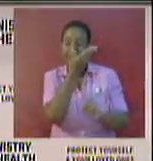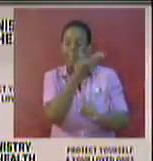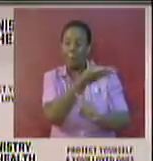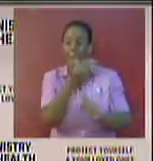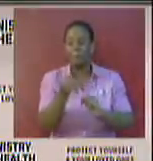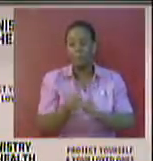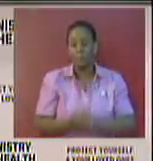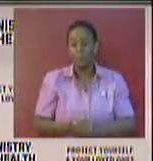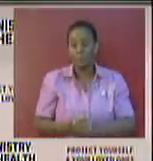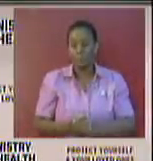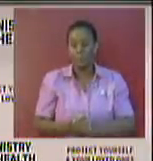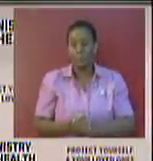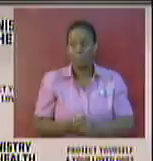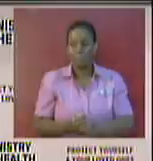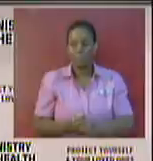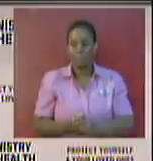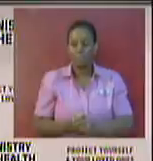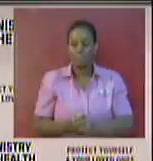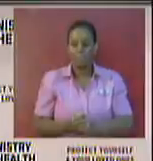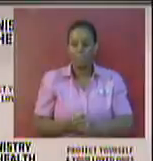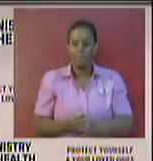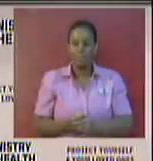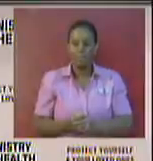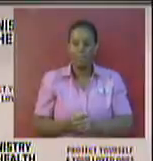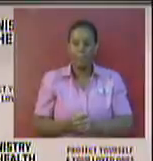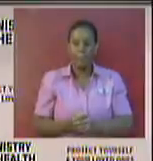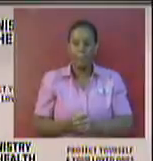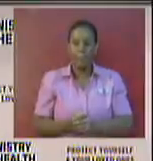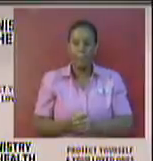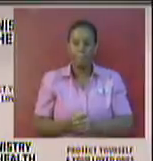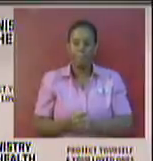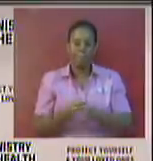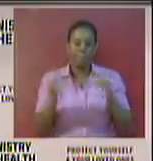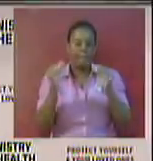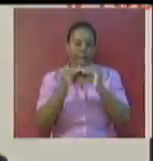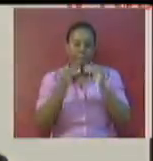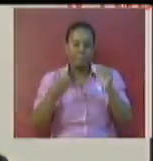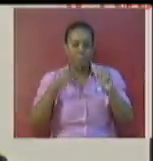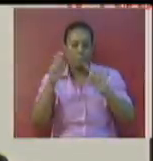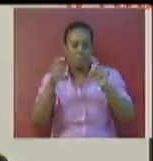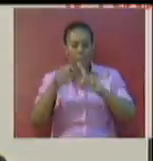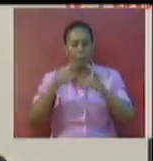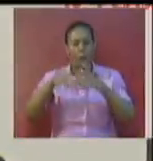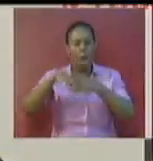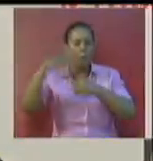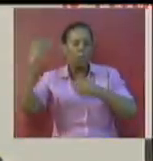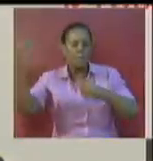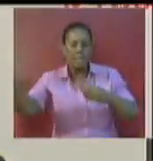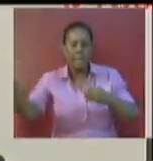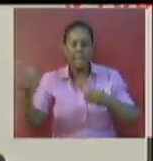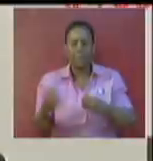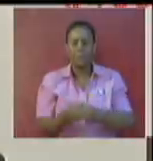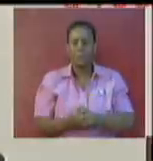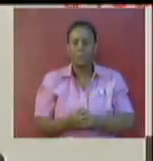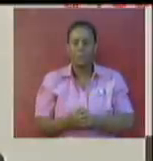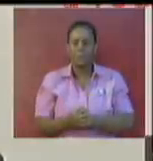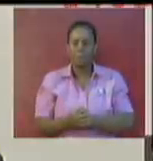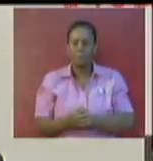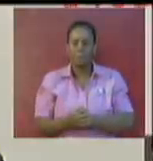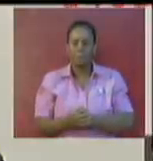into some questions that we have been seeing coming in from the public domain, and some questions that have come up, of course, based